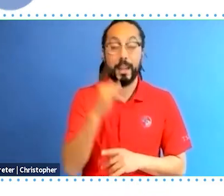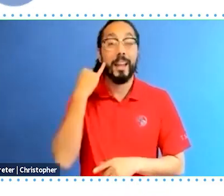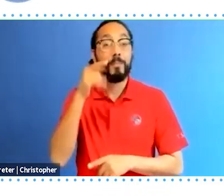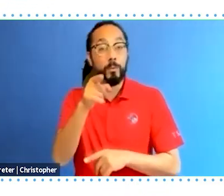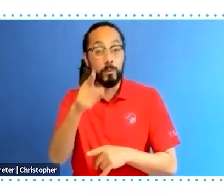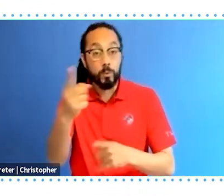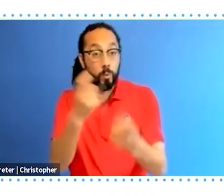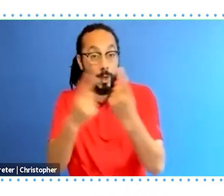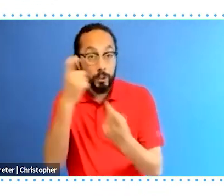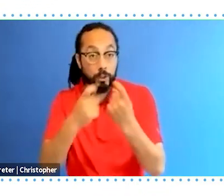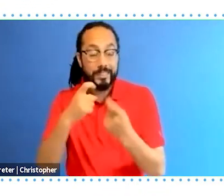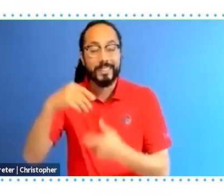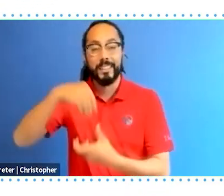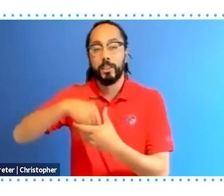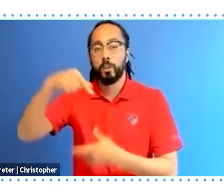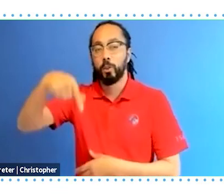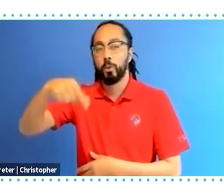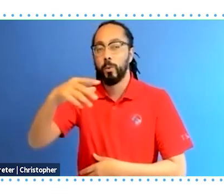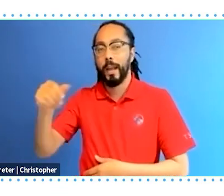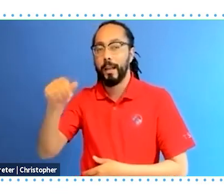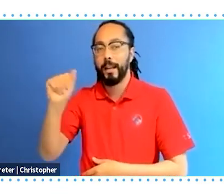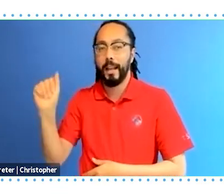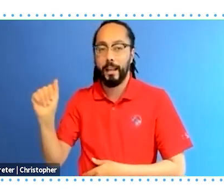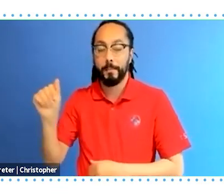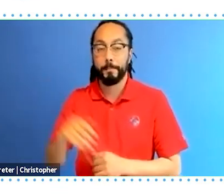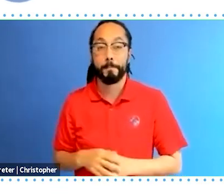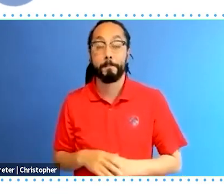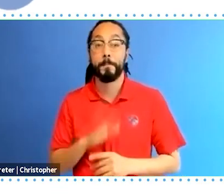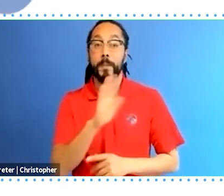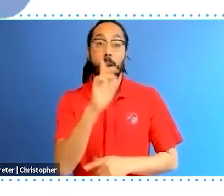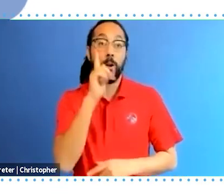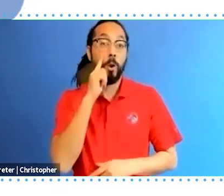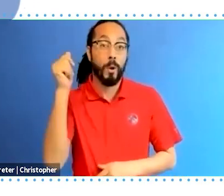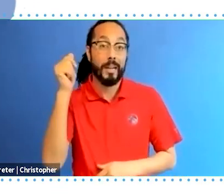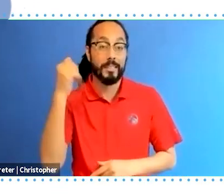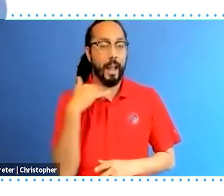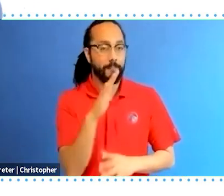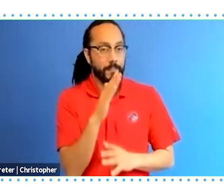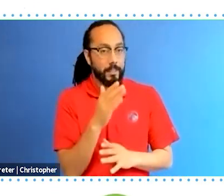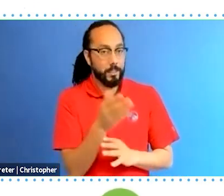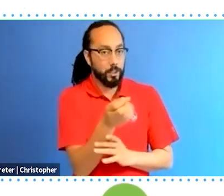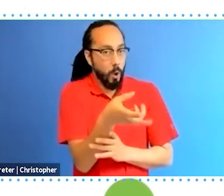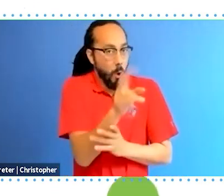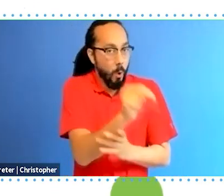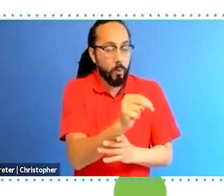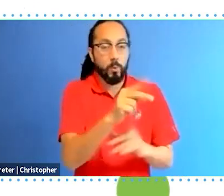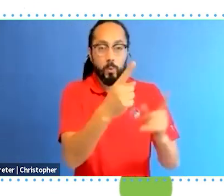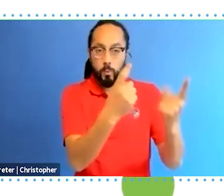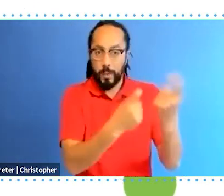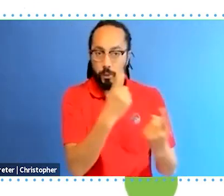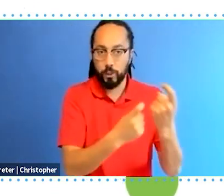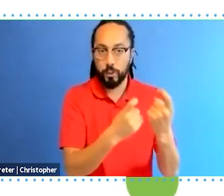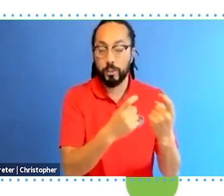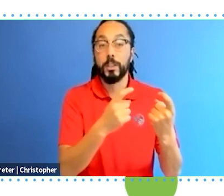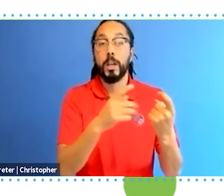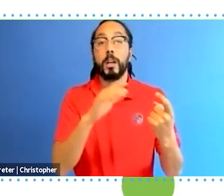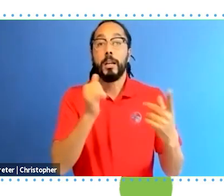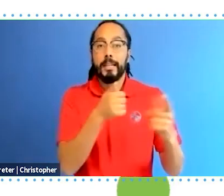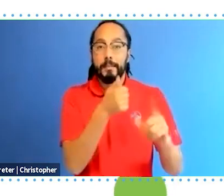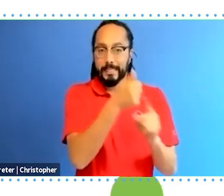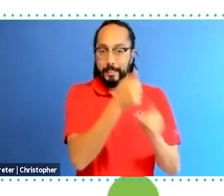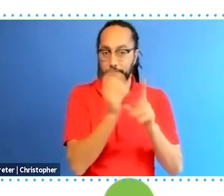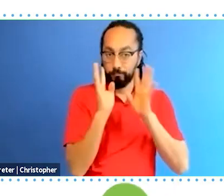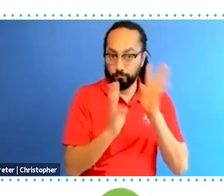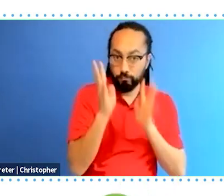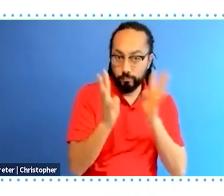In addition to his own questions, Owais will be pulling questions from the Q&A box throughout the discussion. So please submit your questions starting during